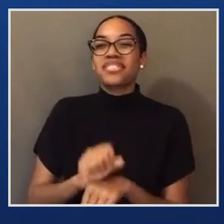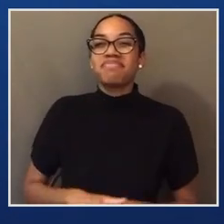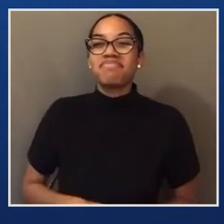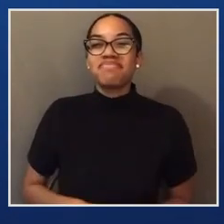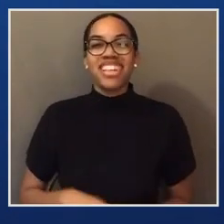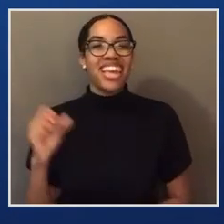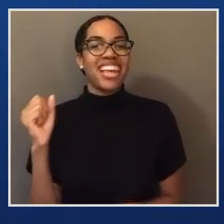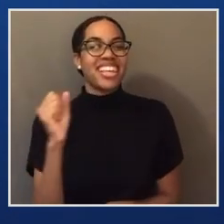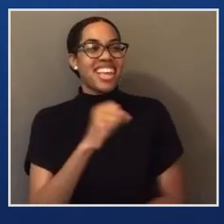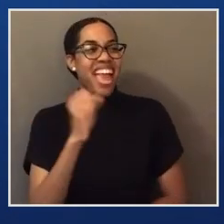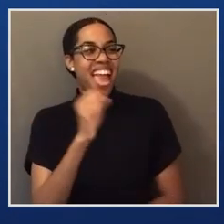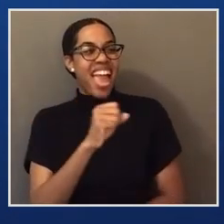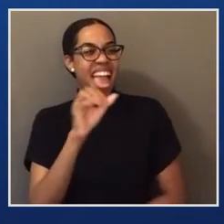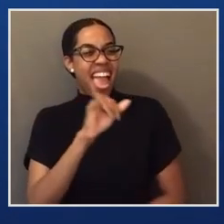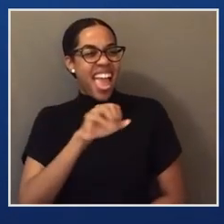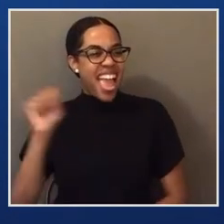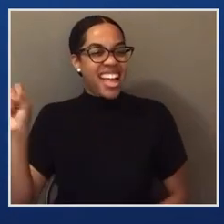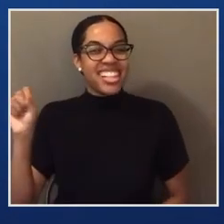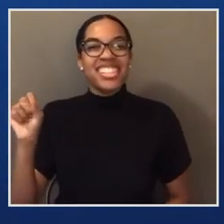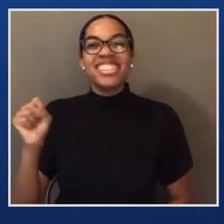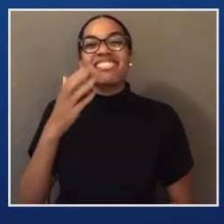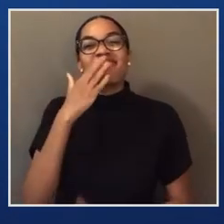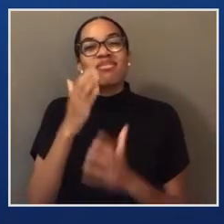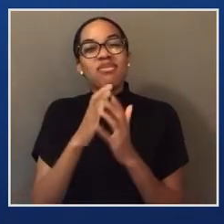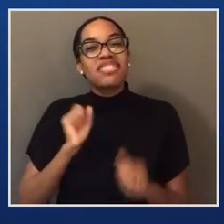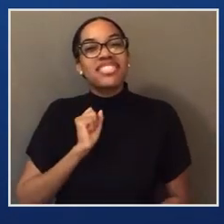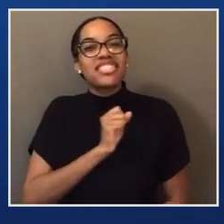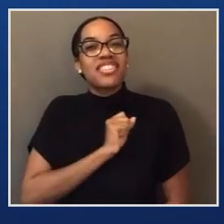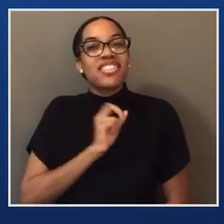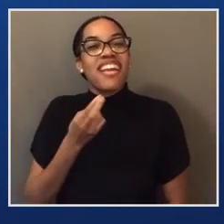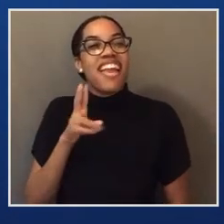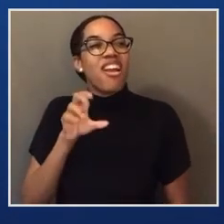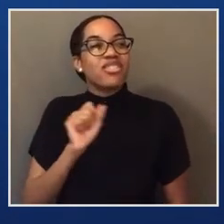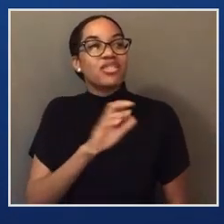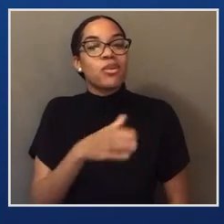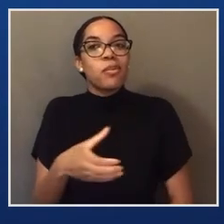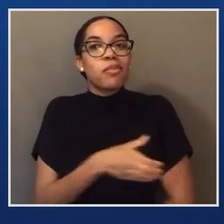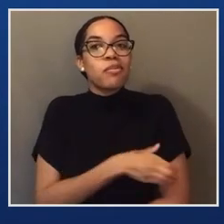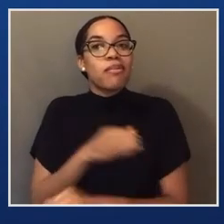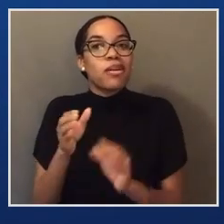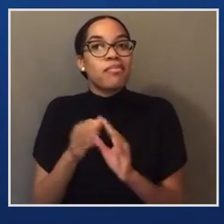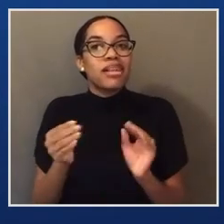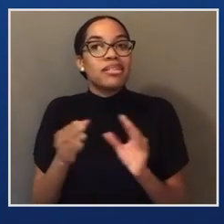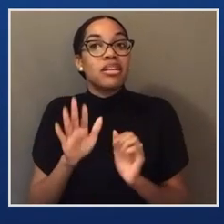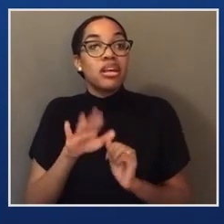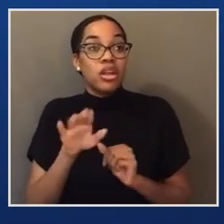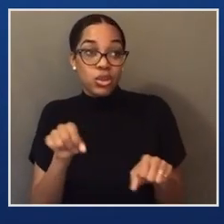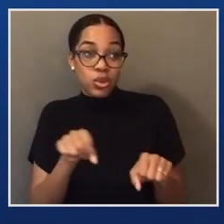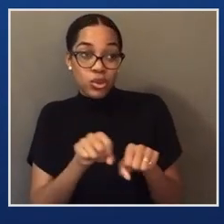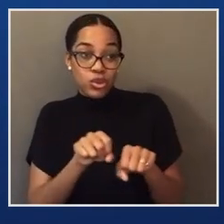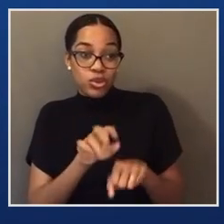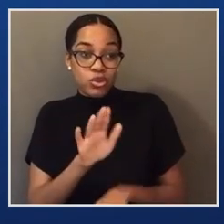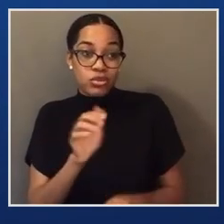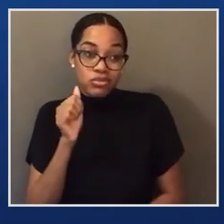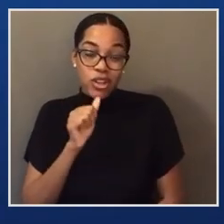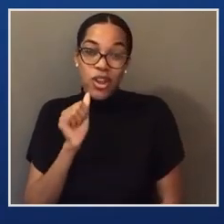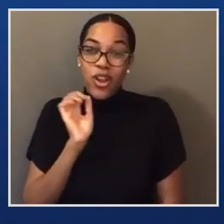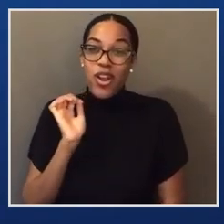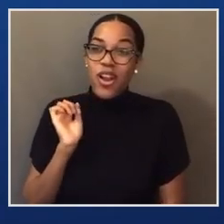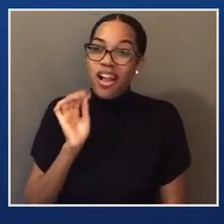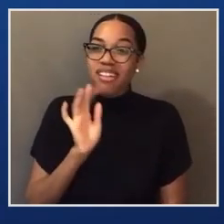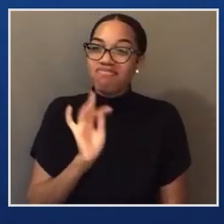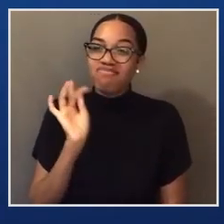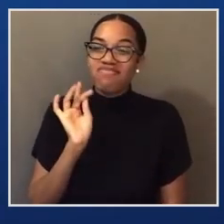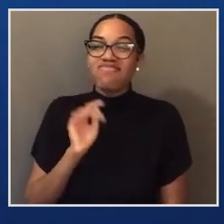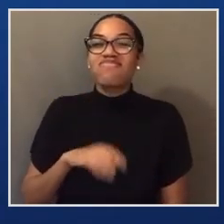Yes! Thank you, Senator Harris, for your powerful message. And those shoes that you got on, girl, fierce.